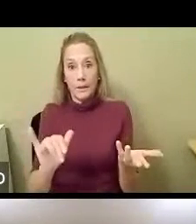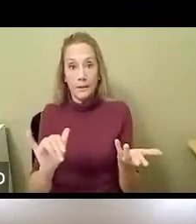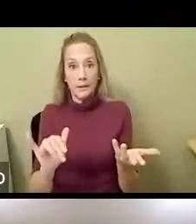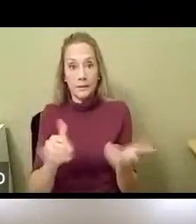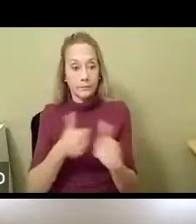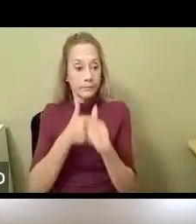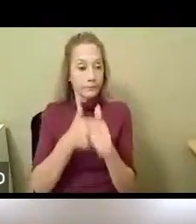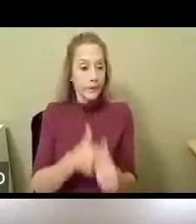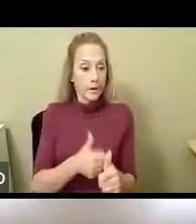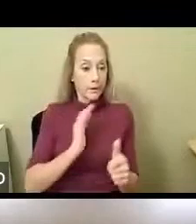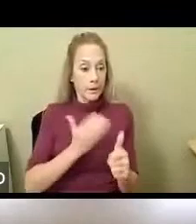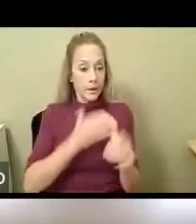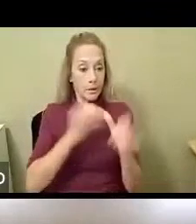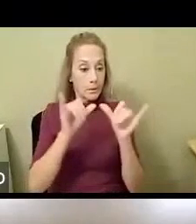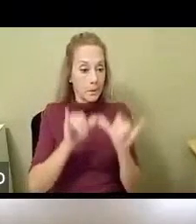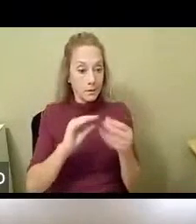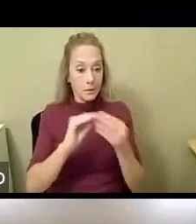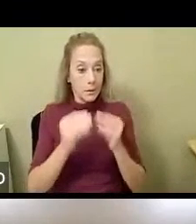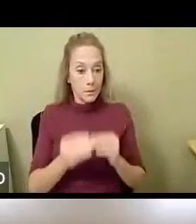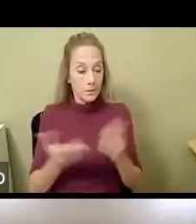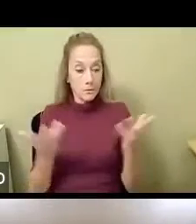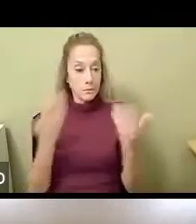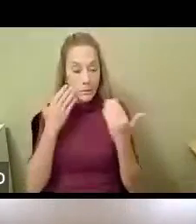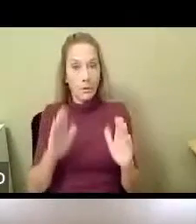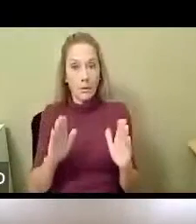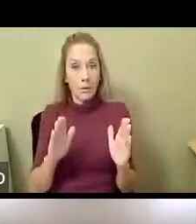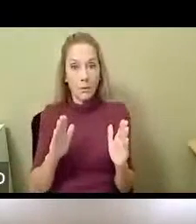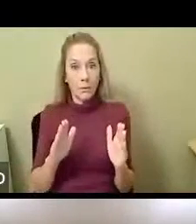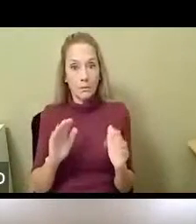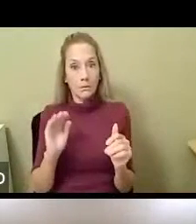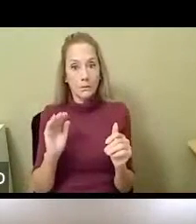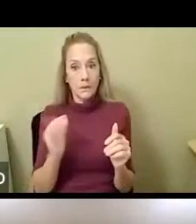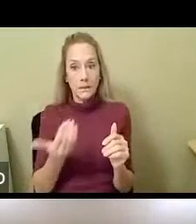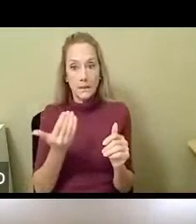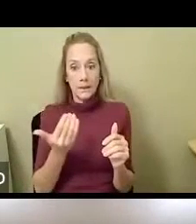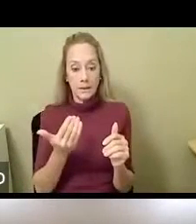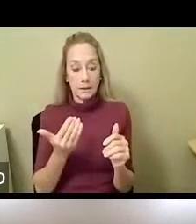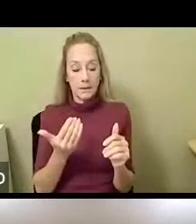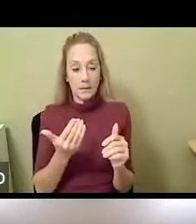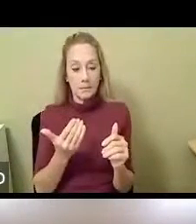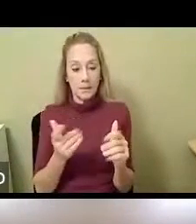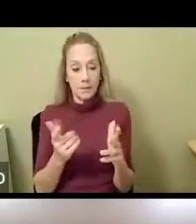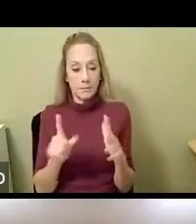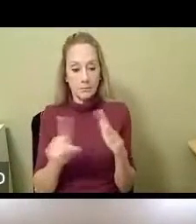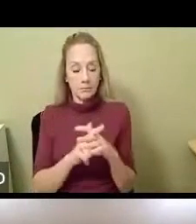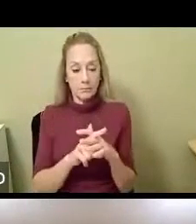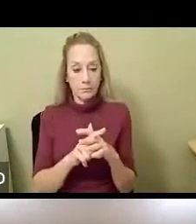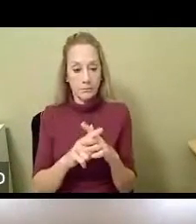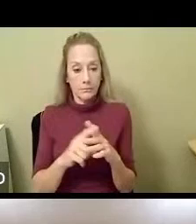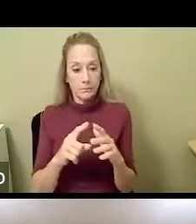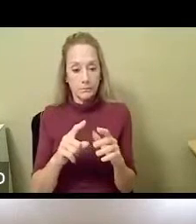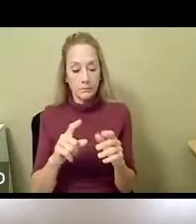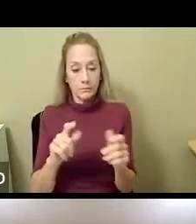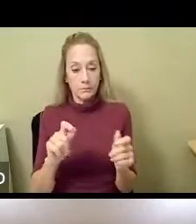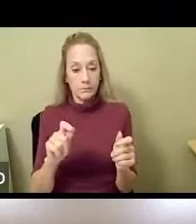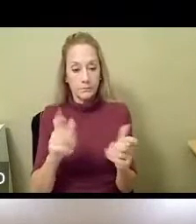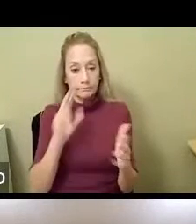or hospitalization standpoint. It's like every chapter of this, it writes a different story. And I think we have